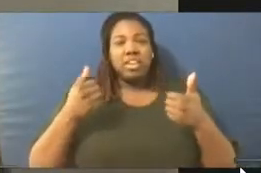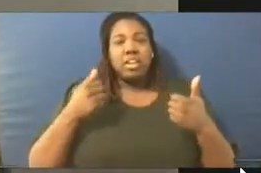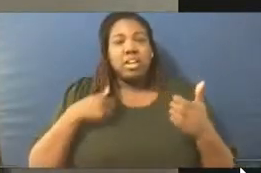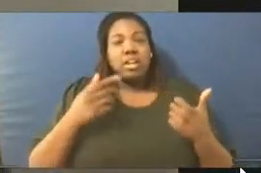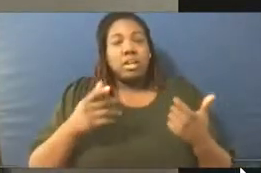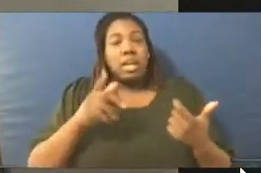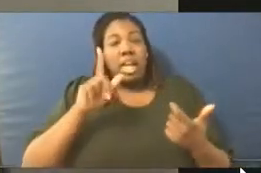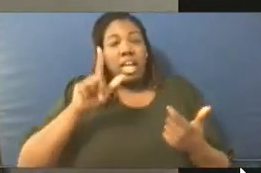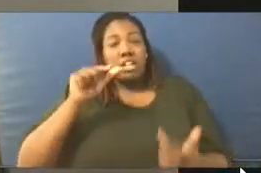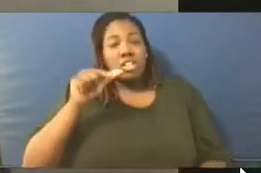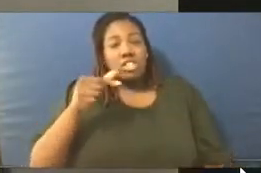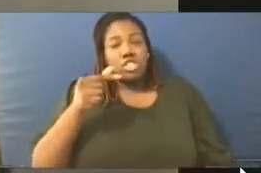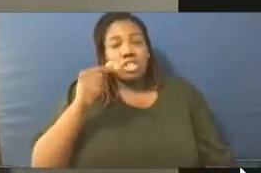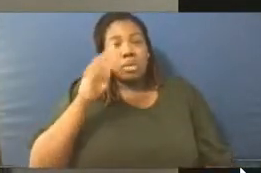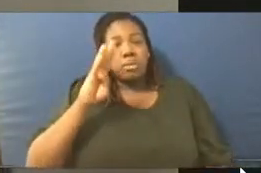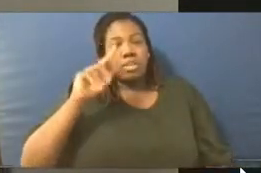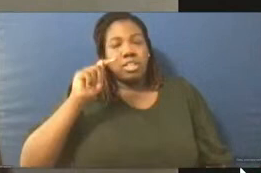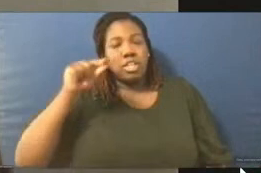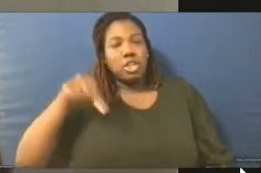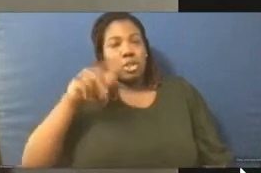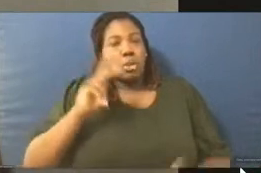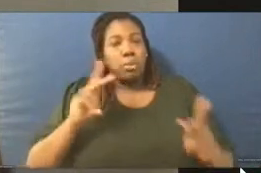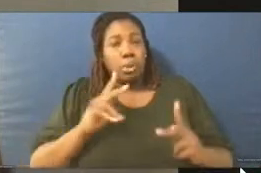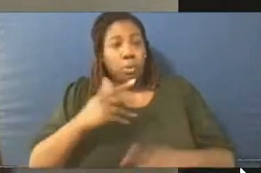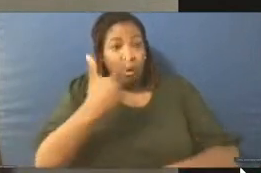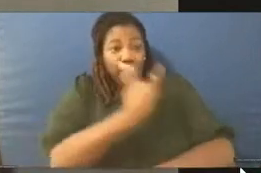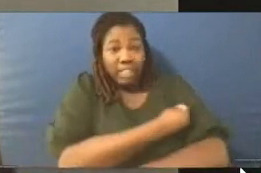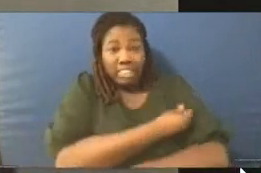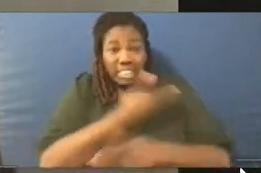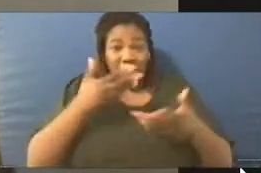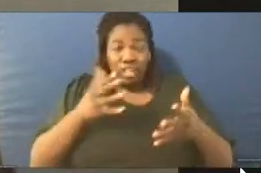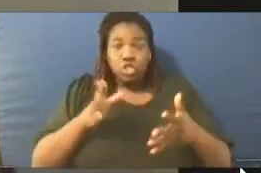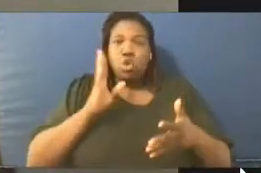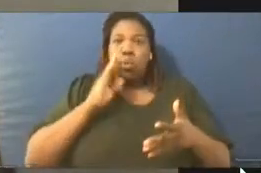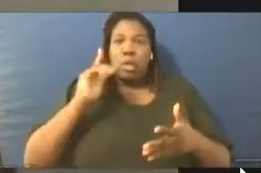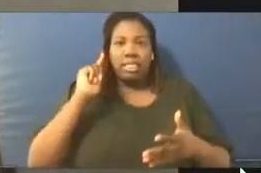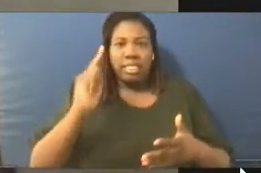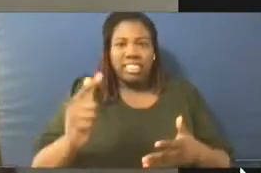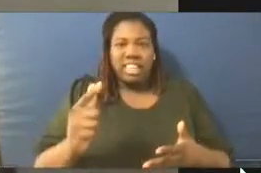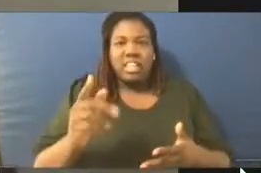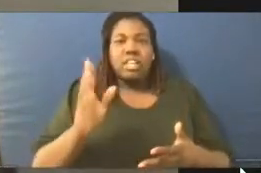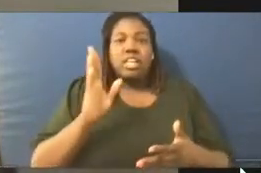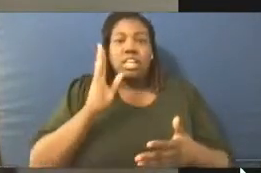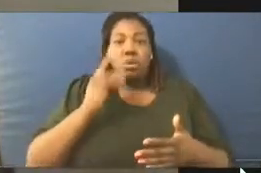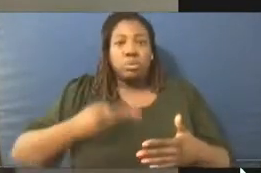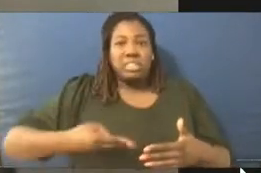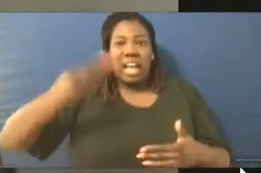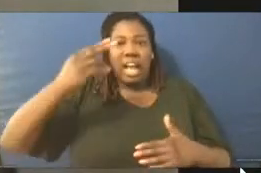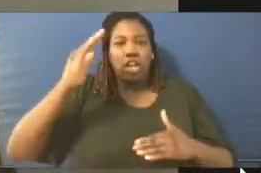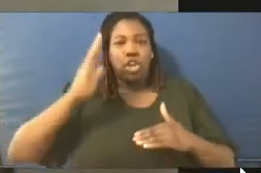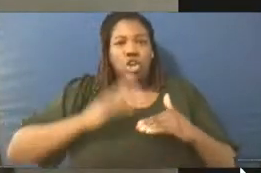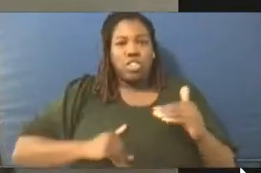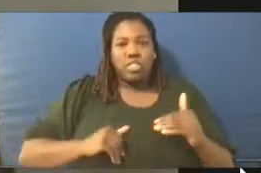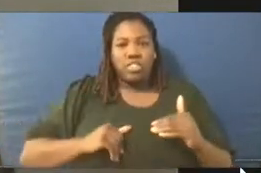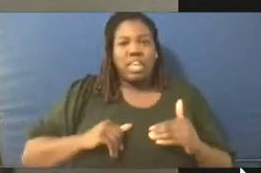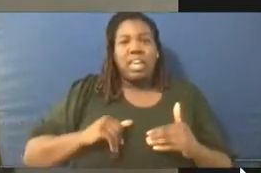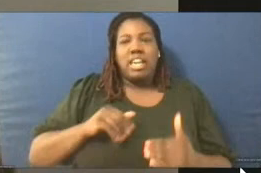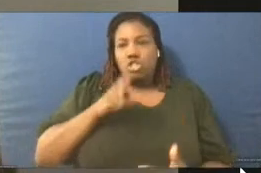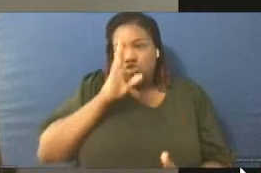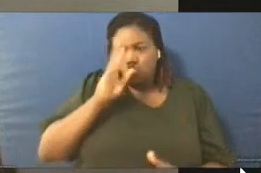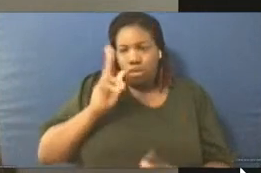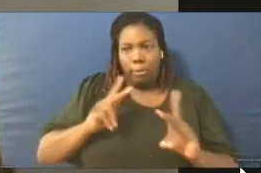have gotten vaccinated or who will get vaccinated. This was substantially higher than among cis and straight